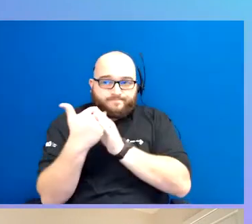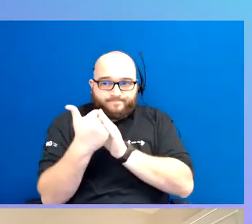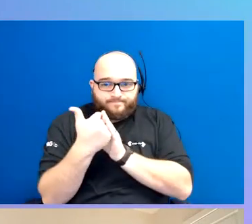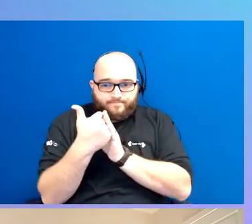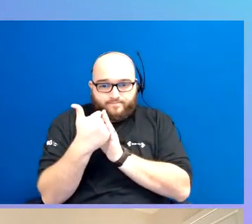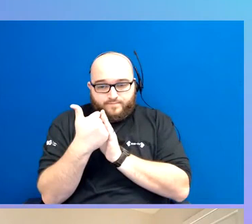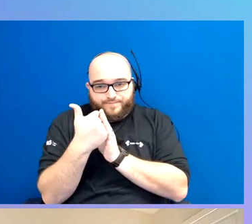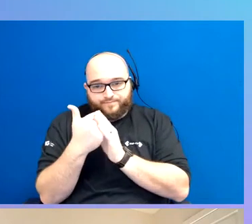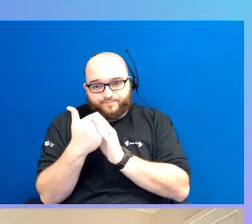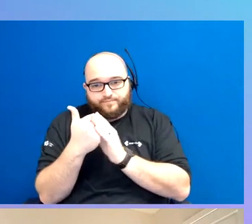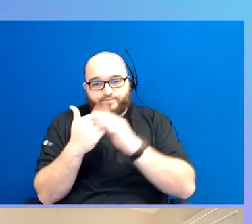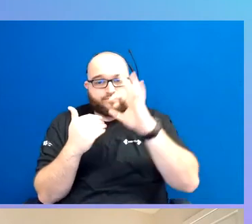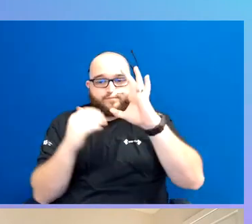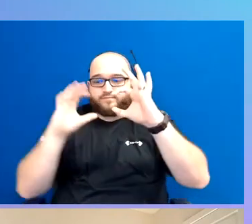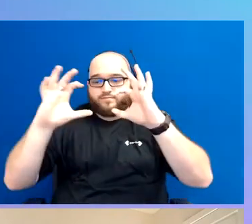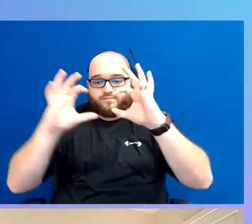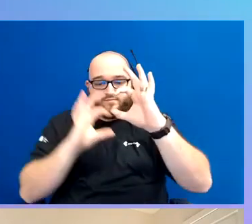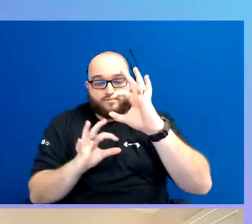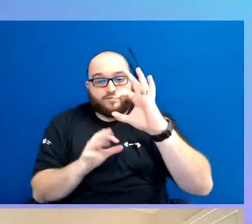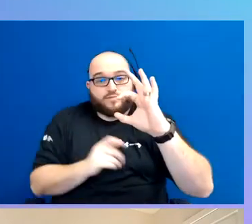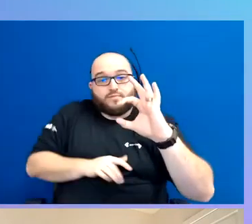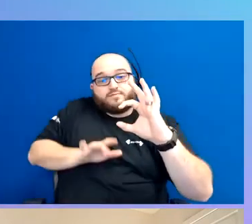clicking on one can lead to